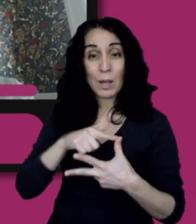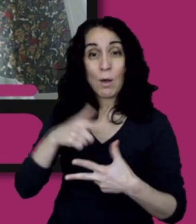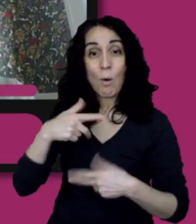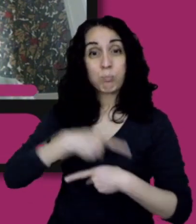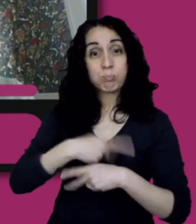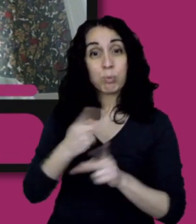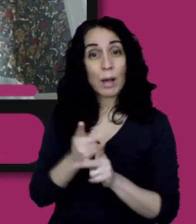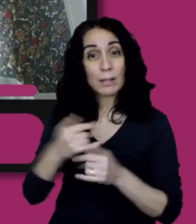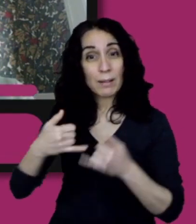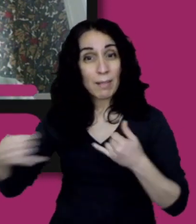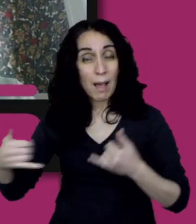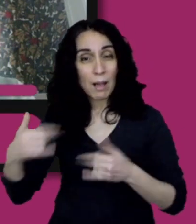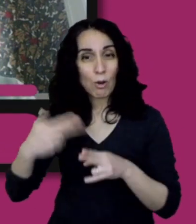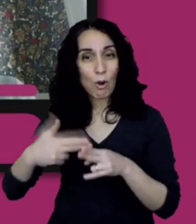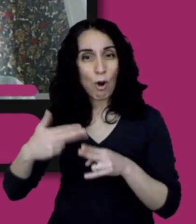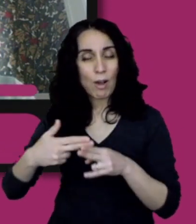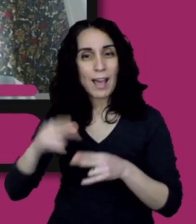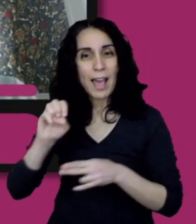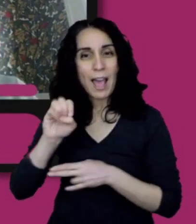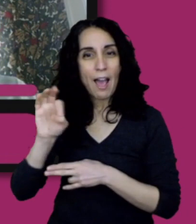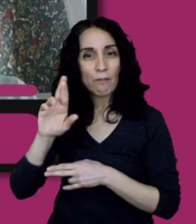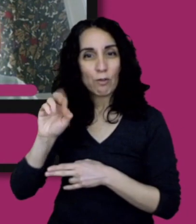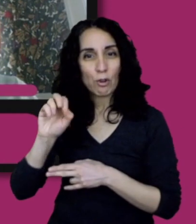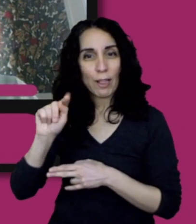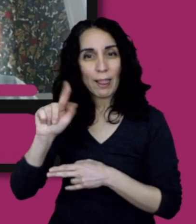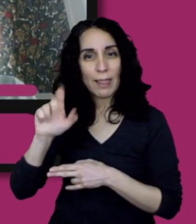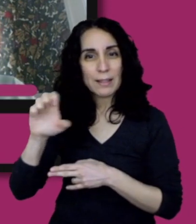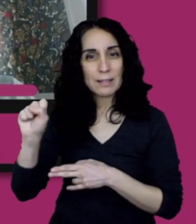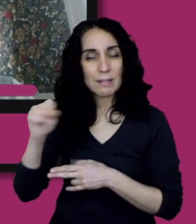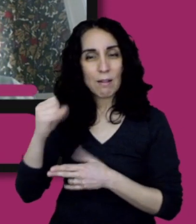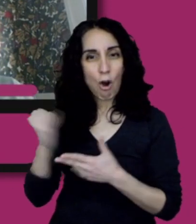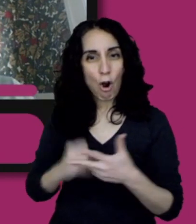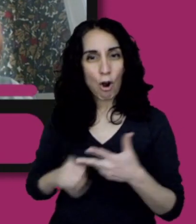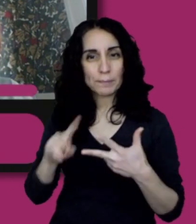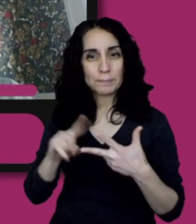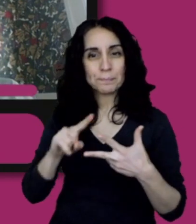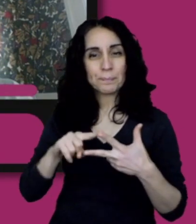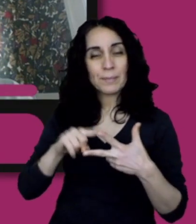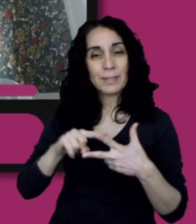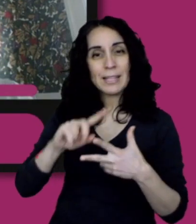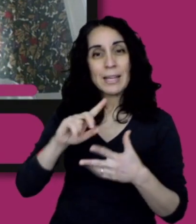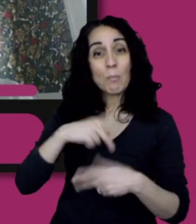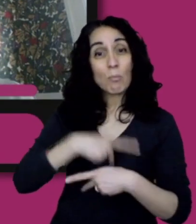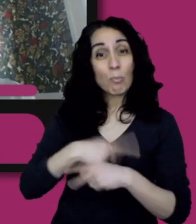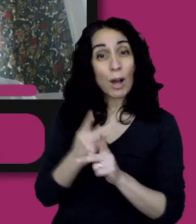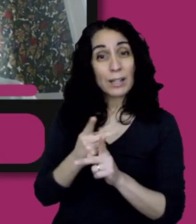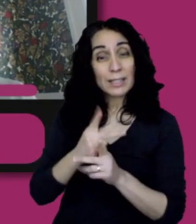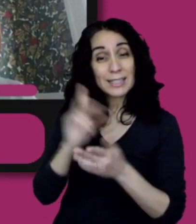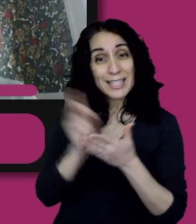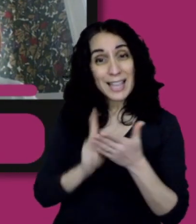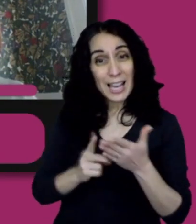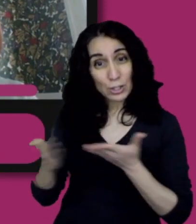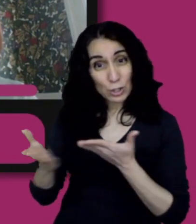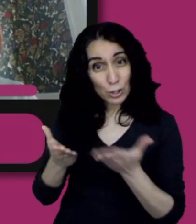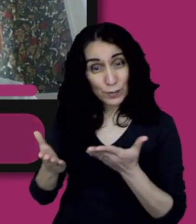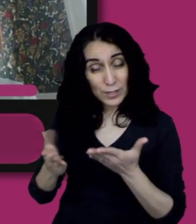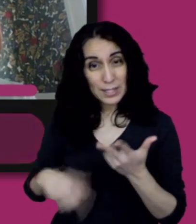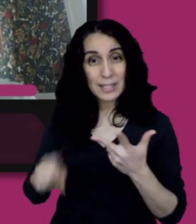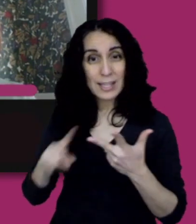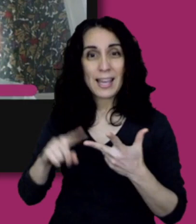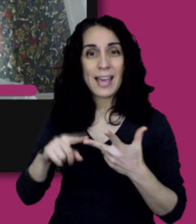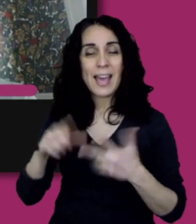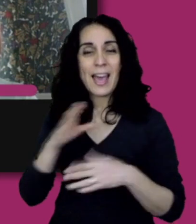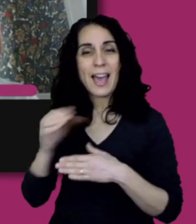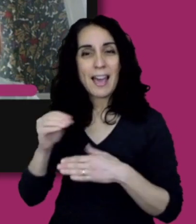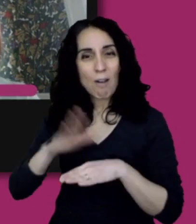have a product line, Effortless Art. We have a product design and development service. And we also